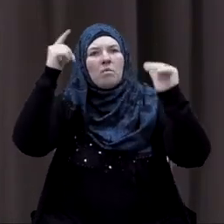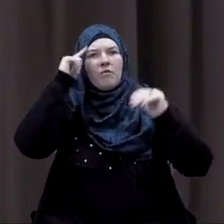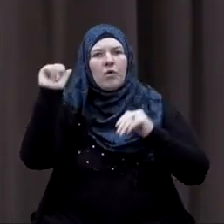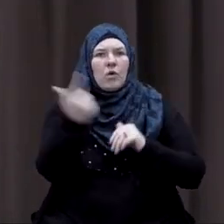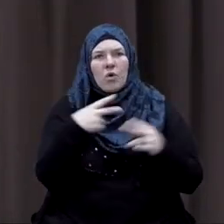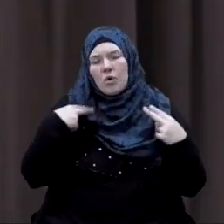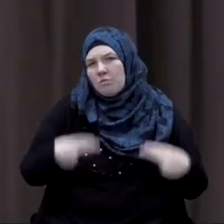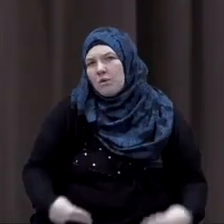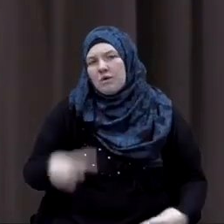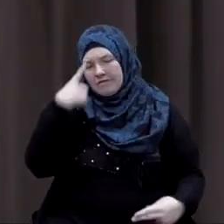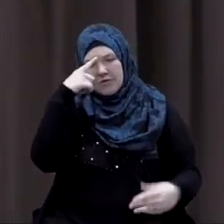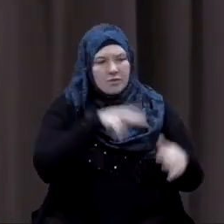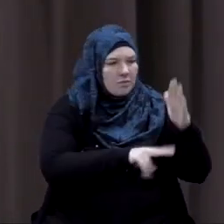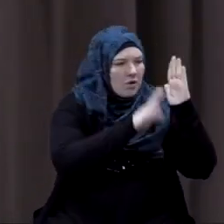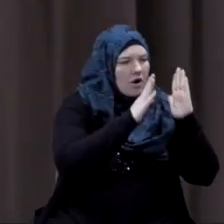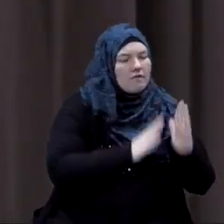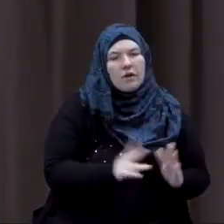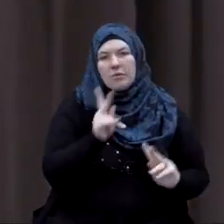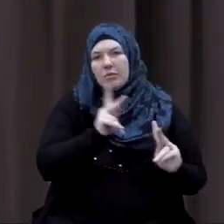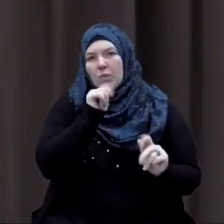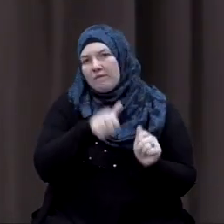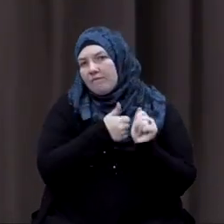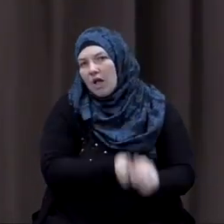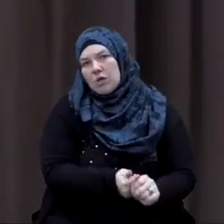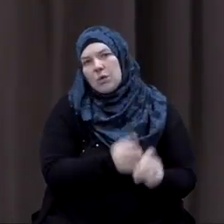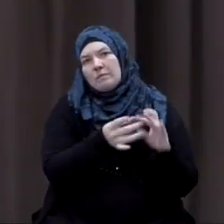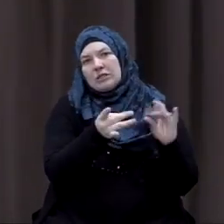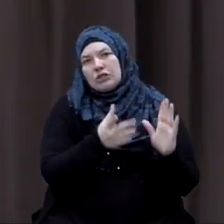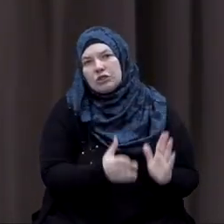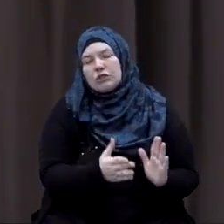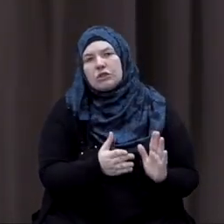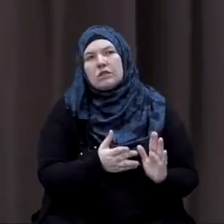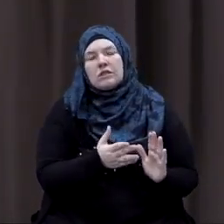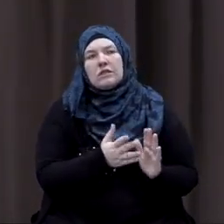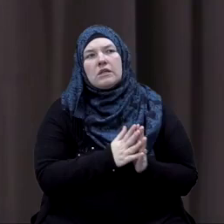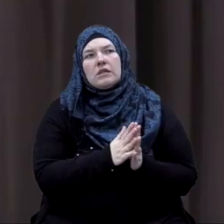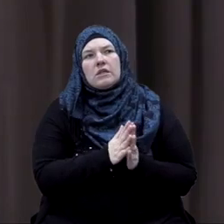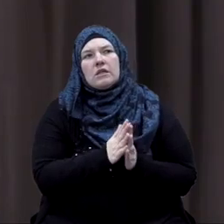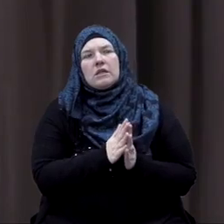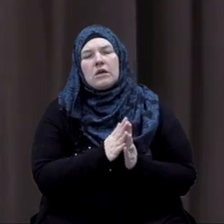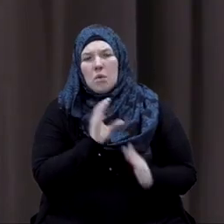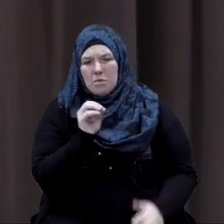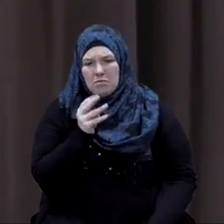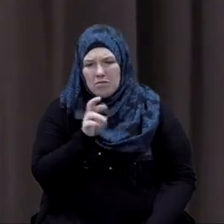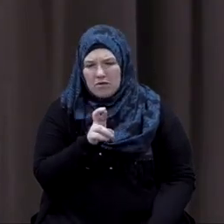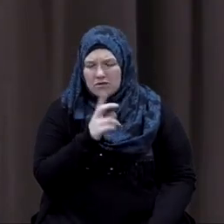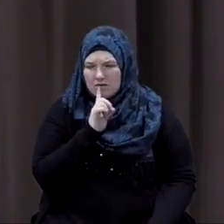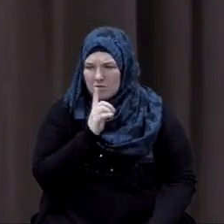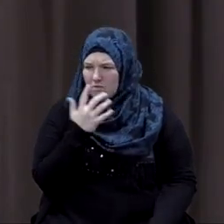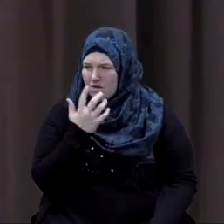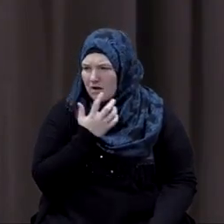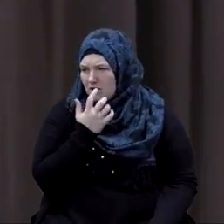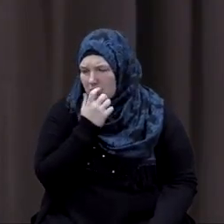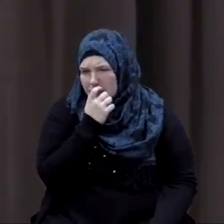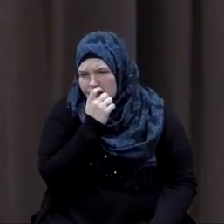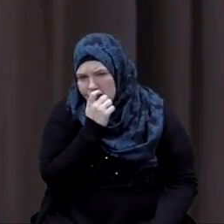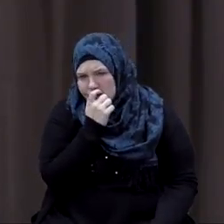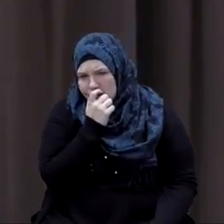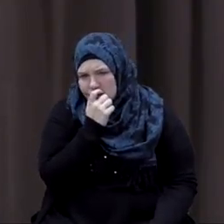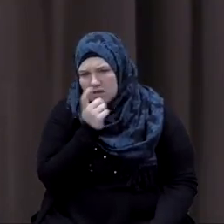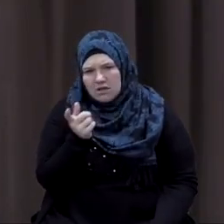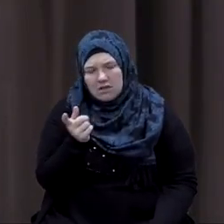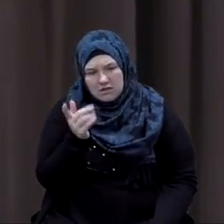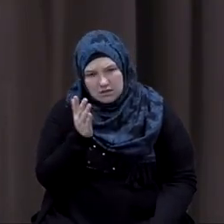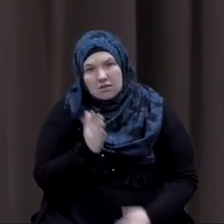humanity, for the Prophet, for those who follow the message. And he says, why? There